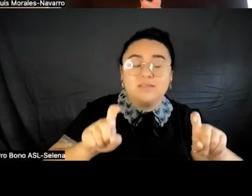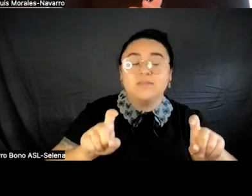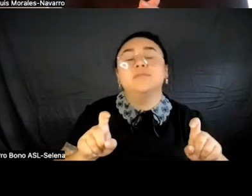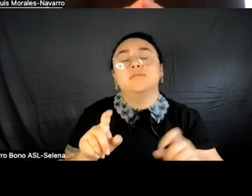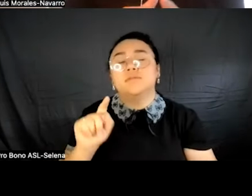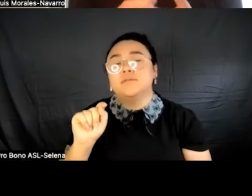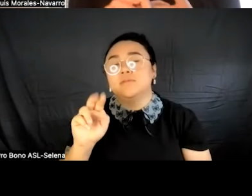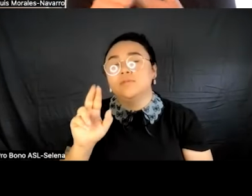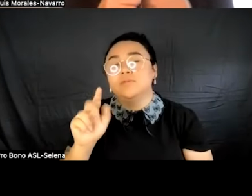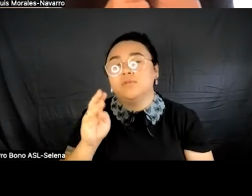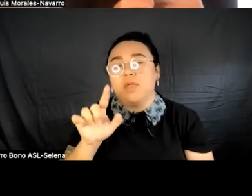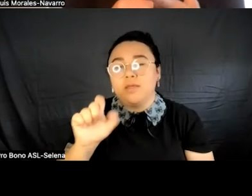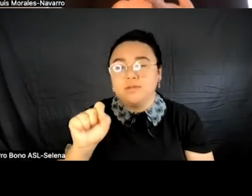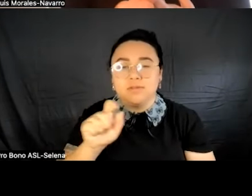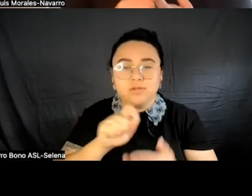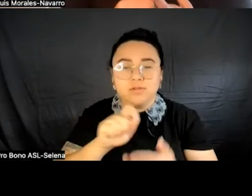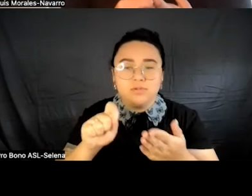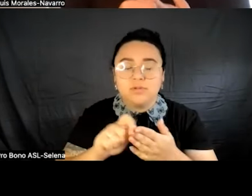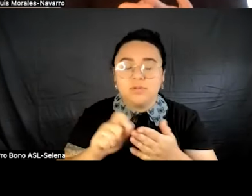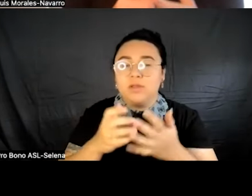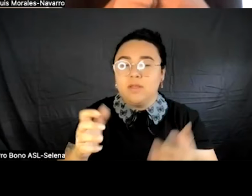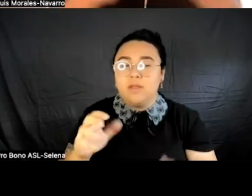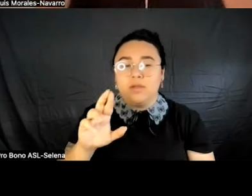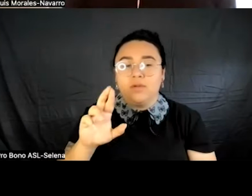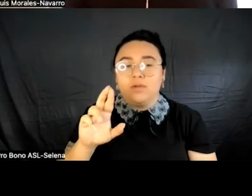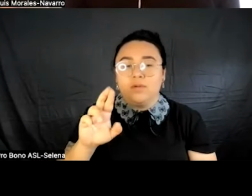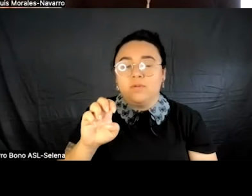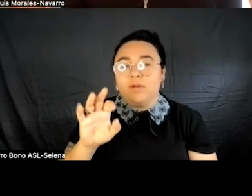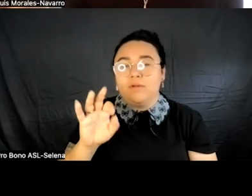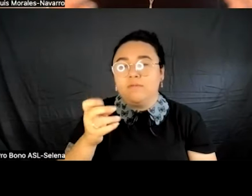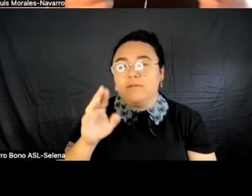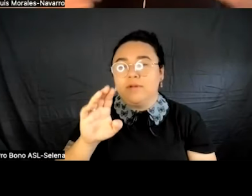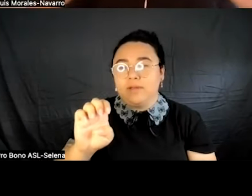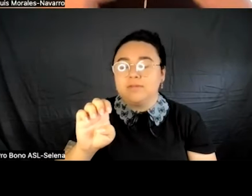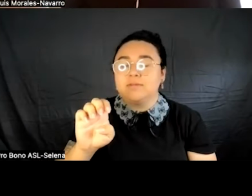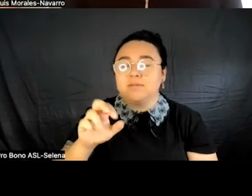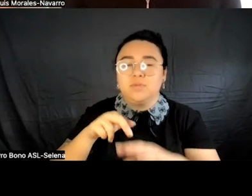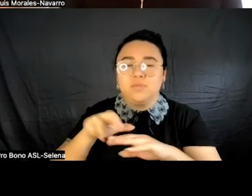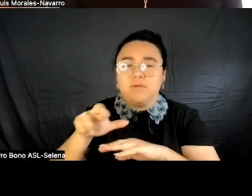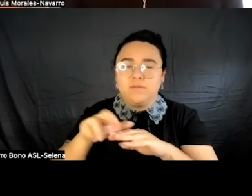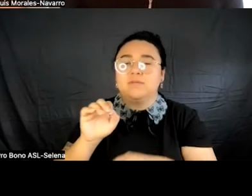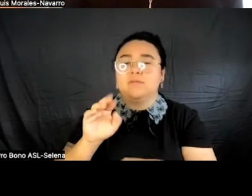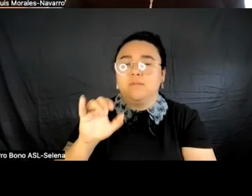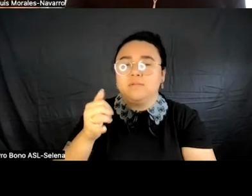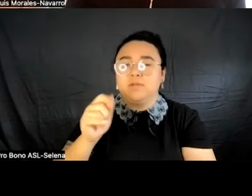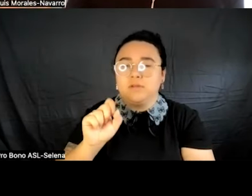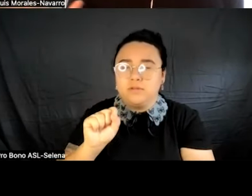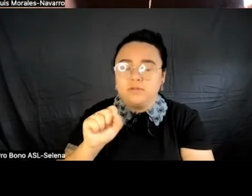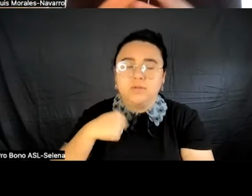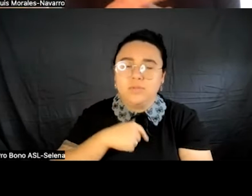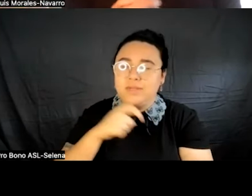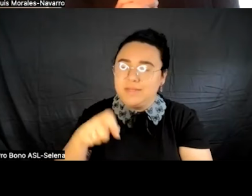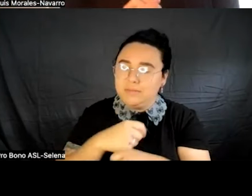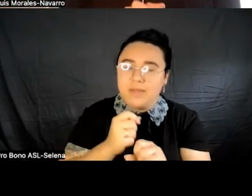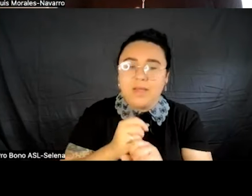tutorials to write. There's a lot of reference updates that we have to make. There's a lot of learning materials to be